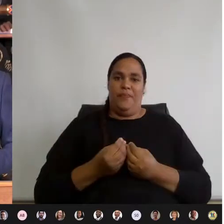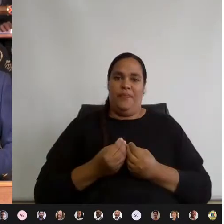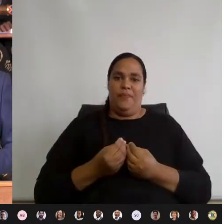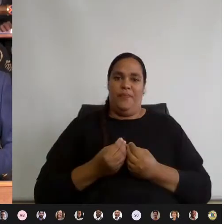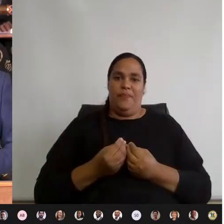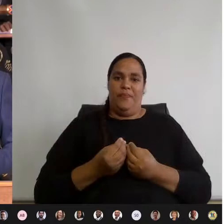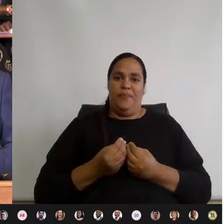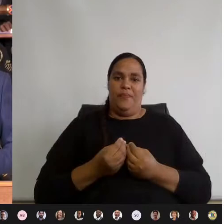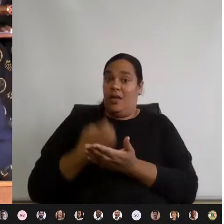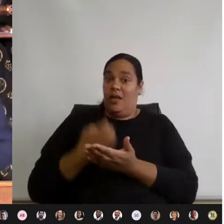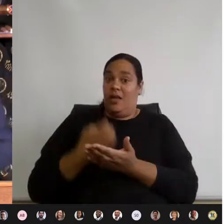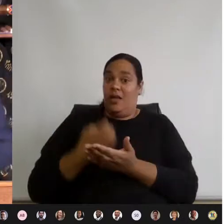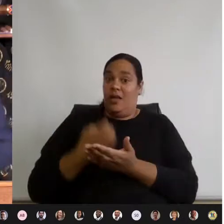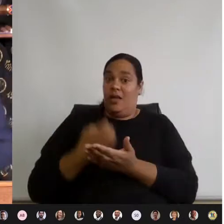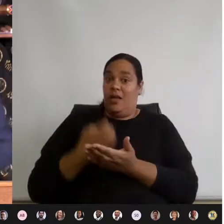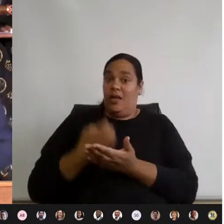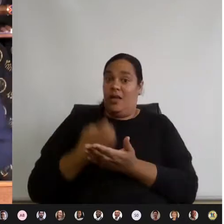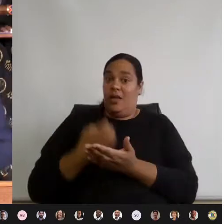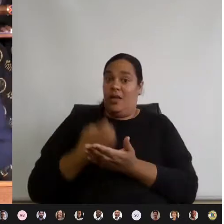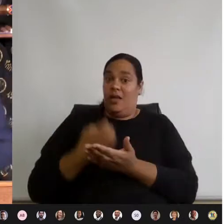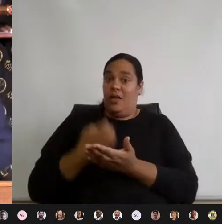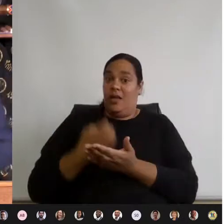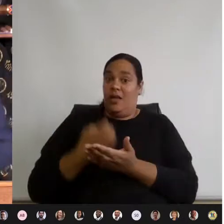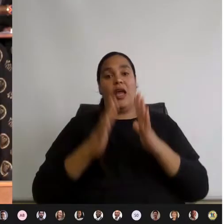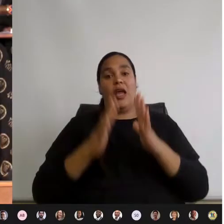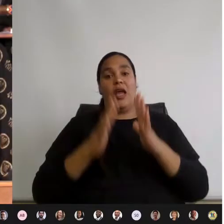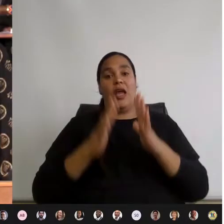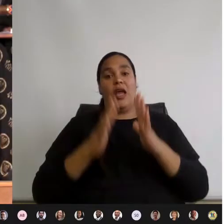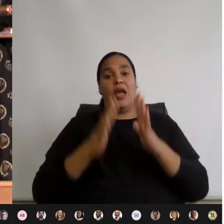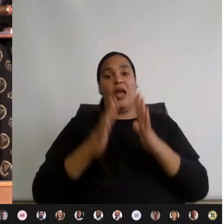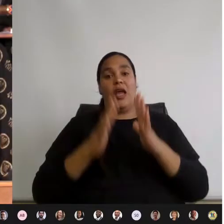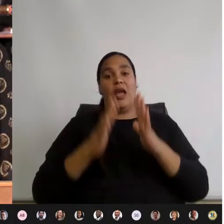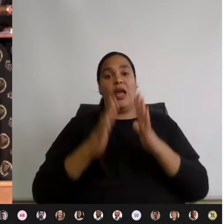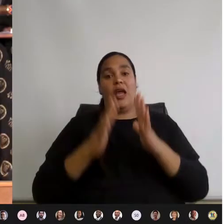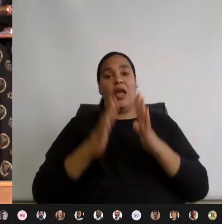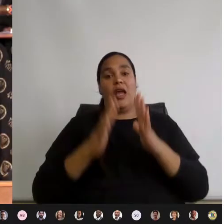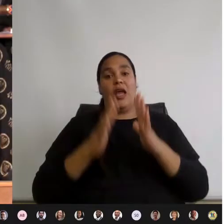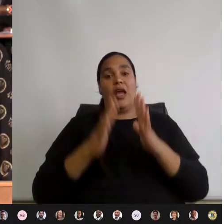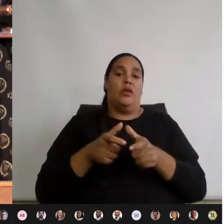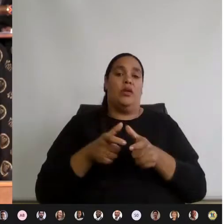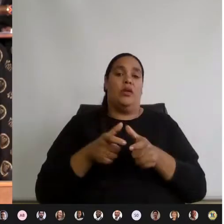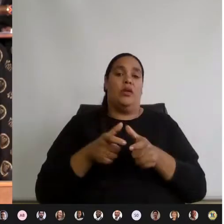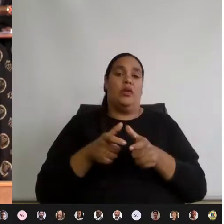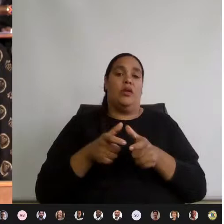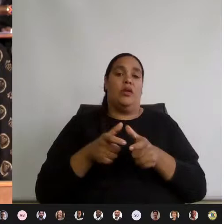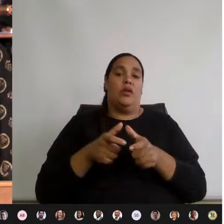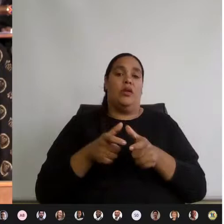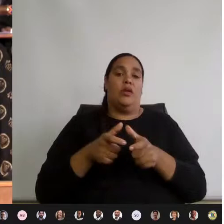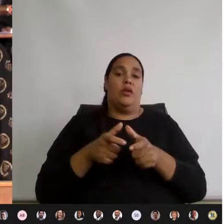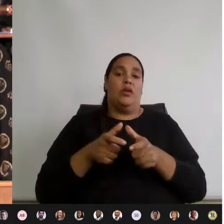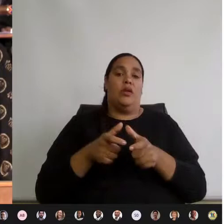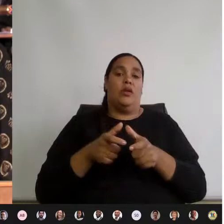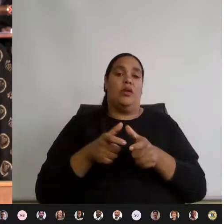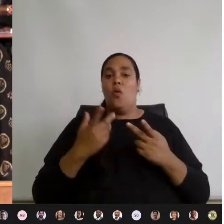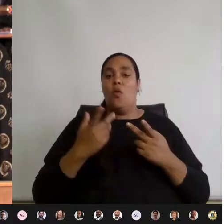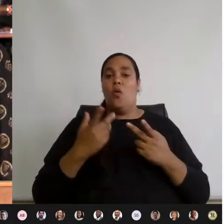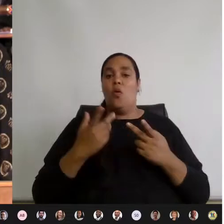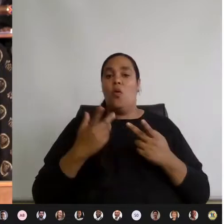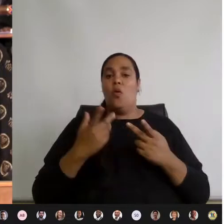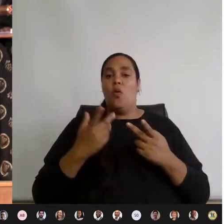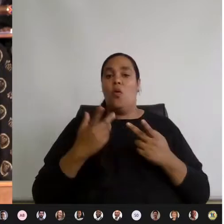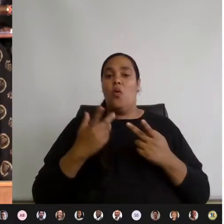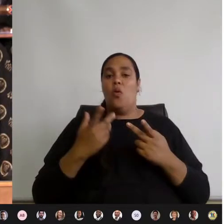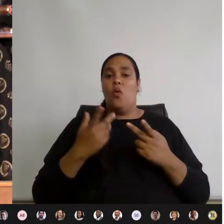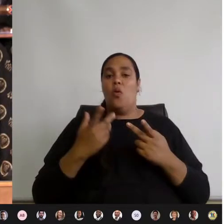evidence, using the protection of this House to make spurious comments, and then do nothing about it. You've either got to go and lay that charge,